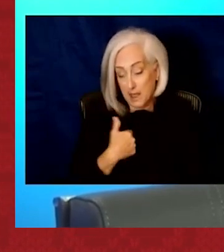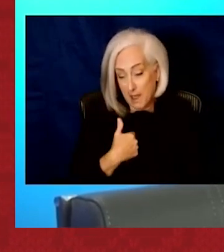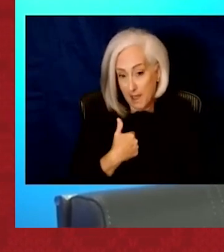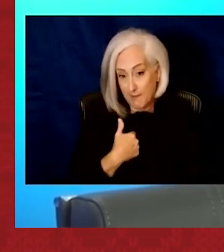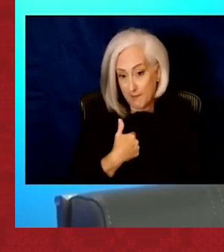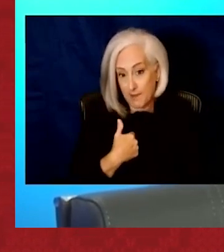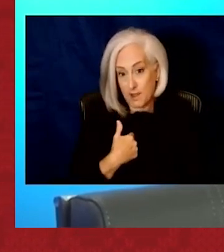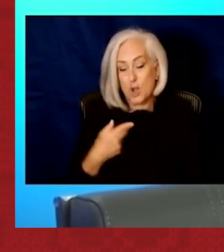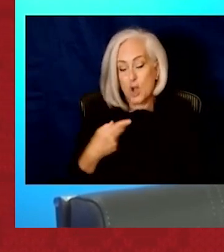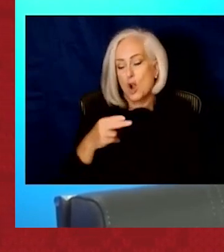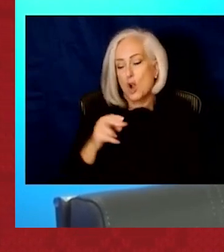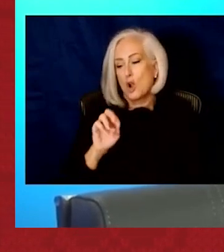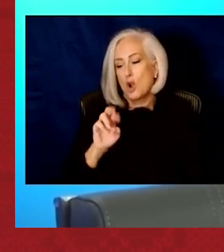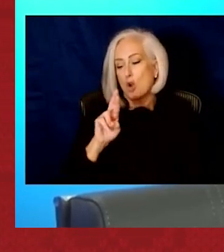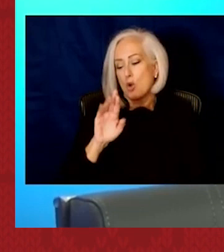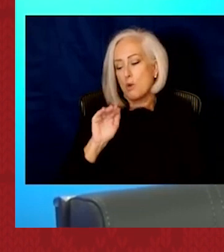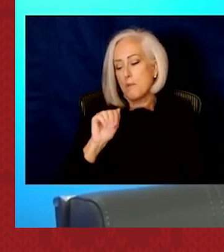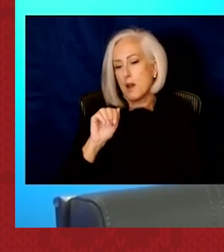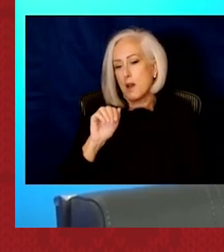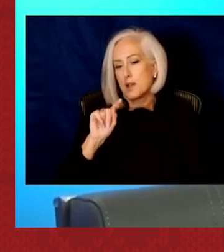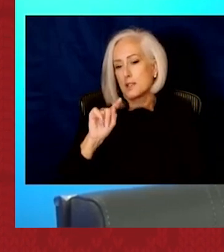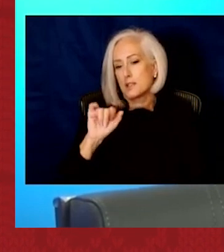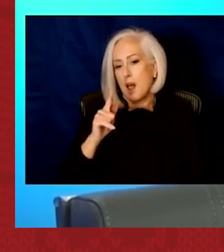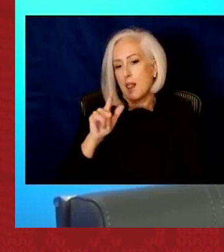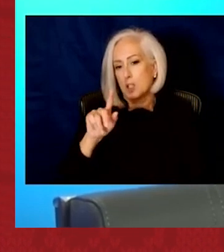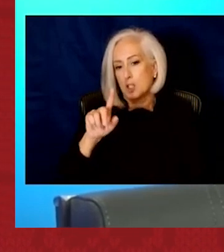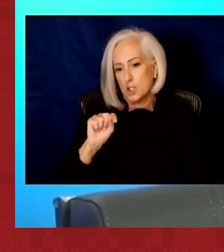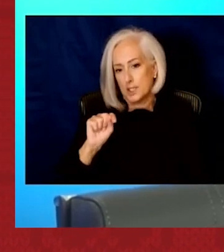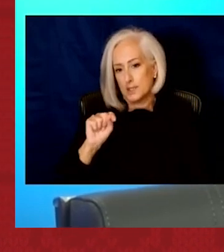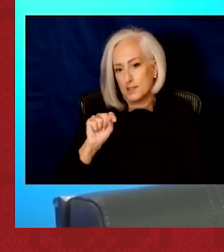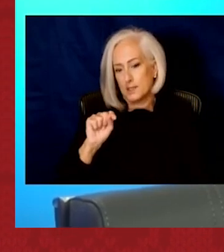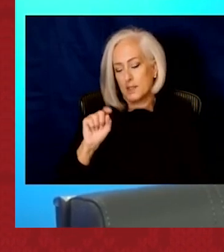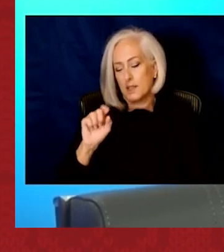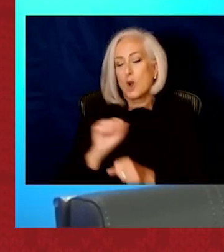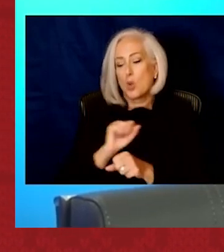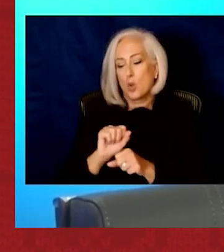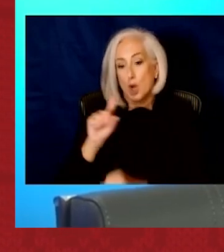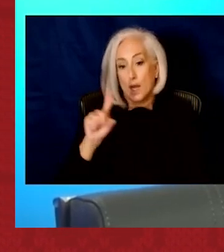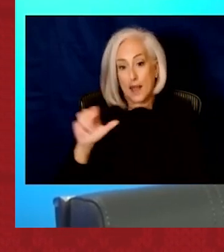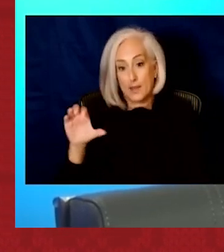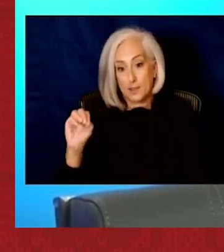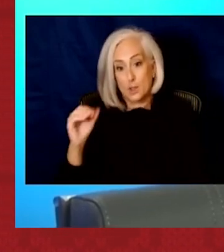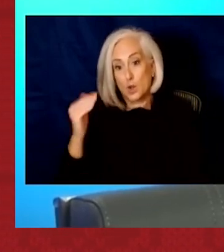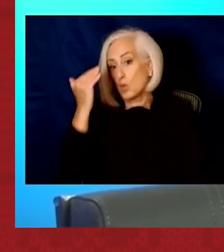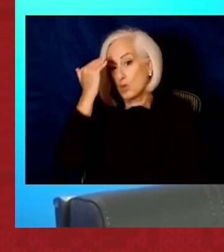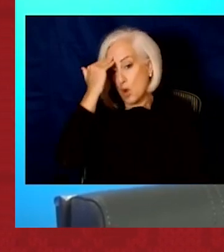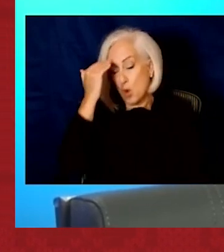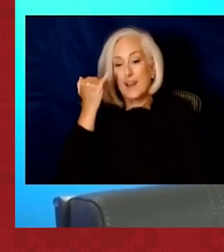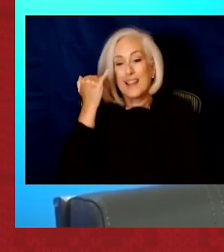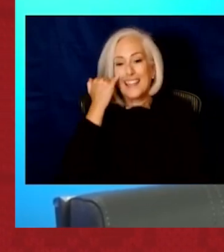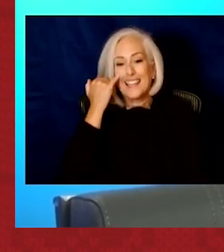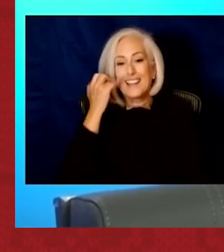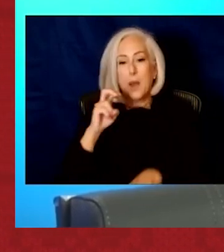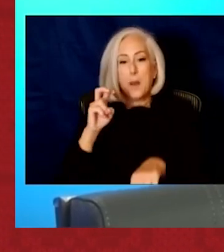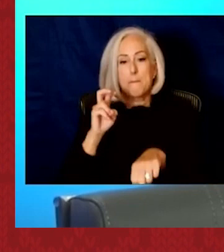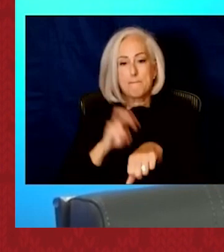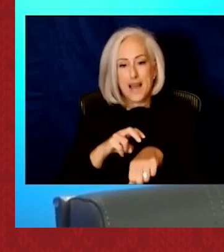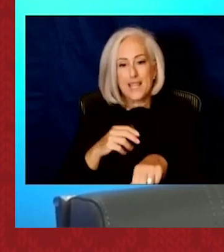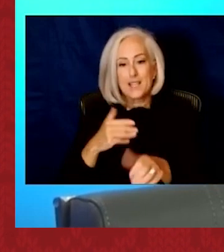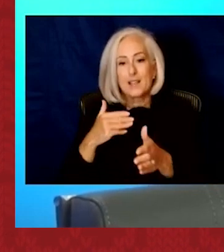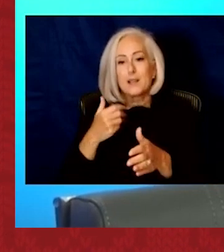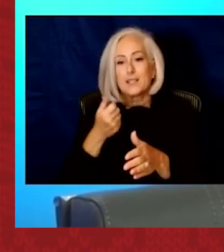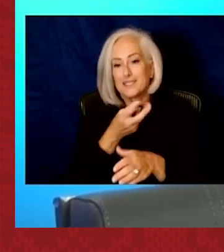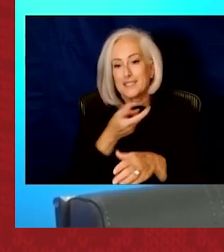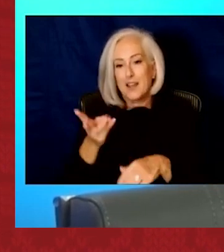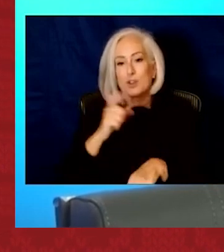herpetologists who've worked at zoos in the past that certainly getting bit multiple times can endow some degree of immunity, but